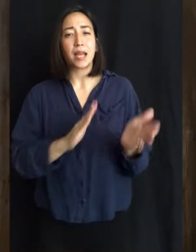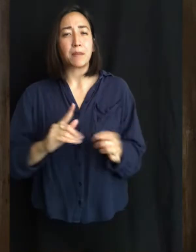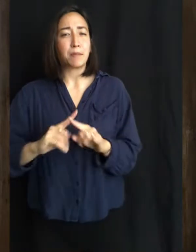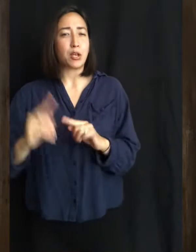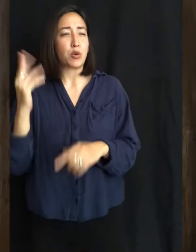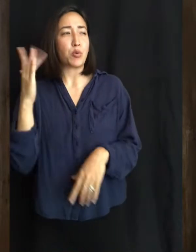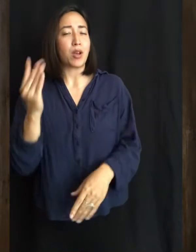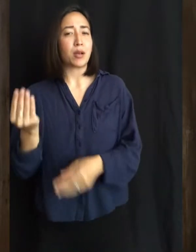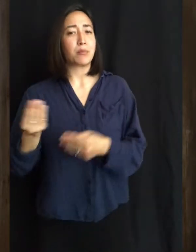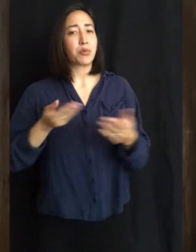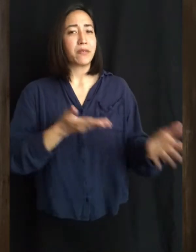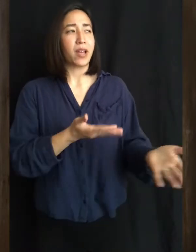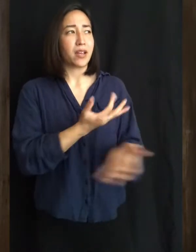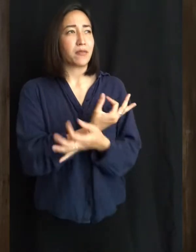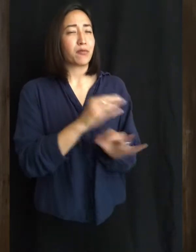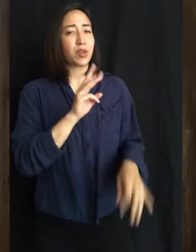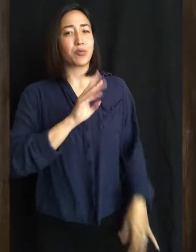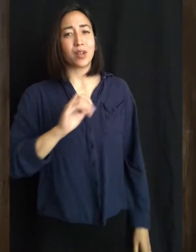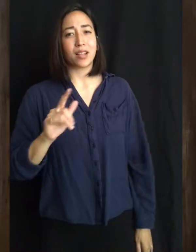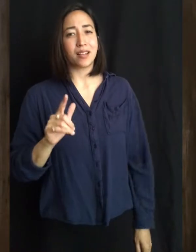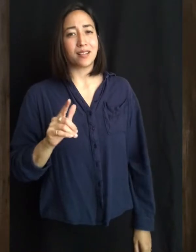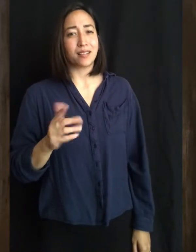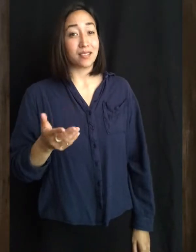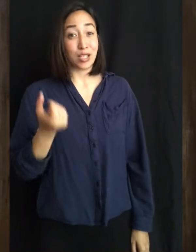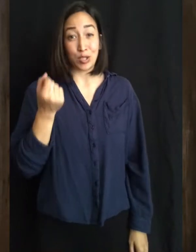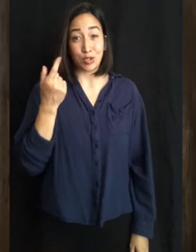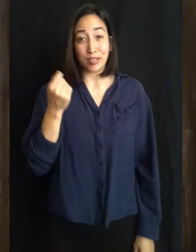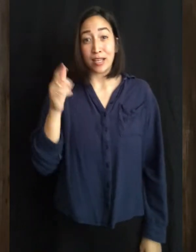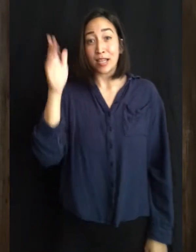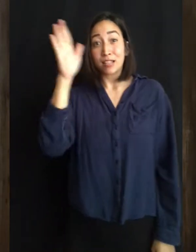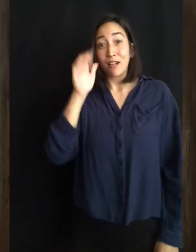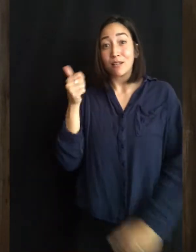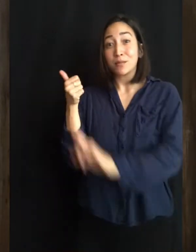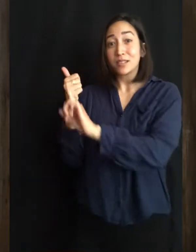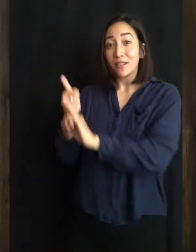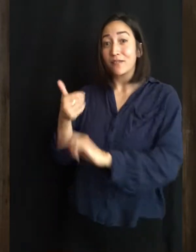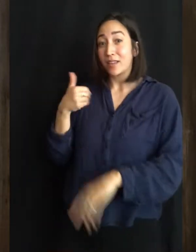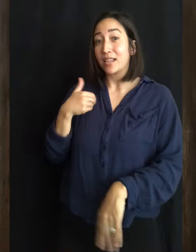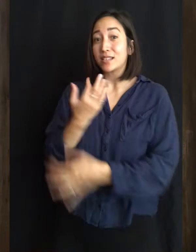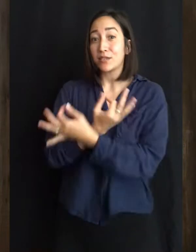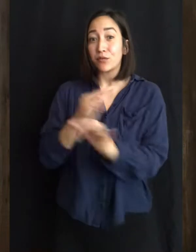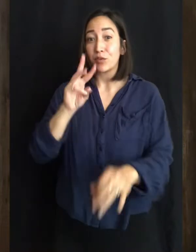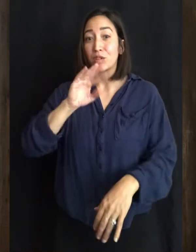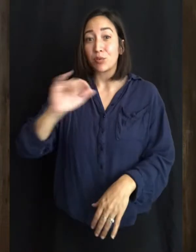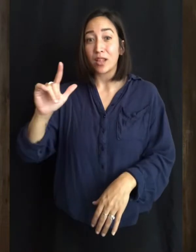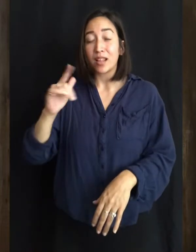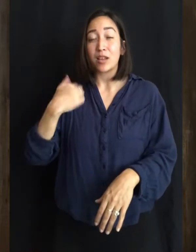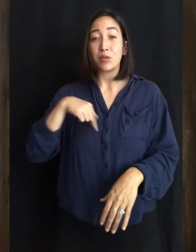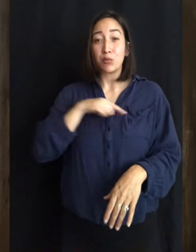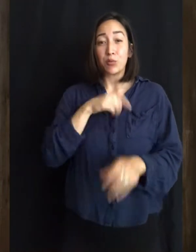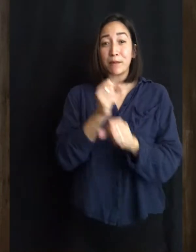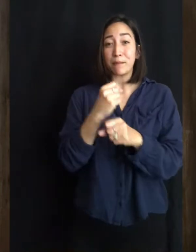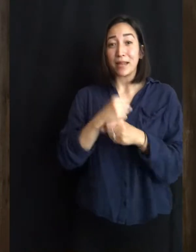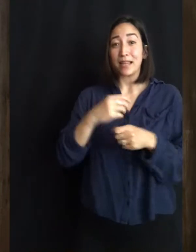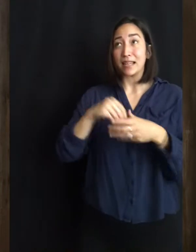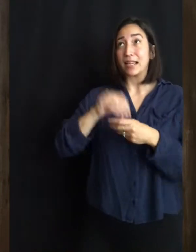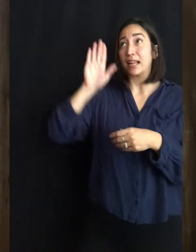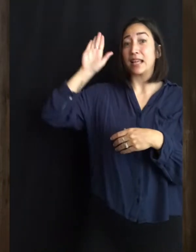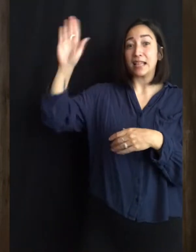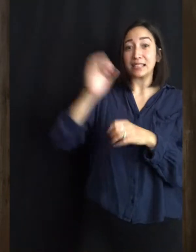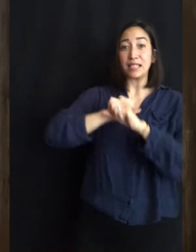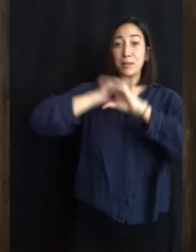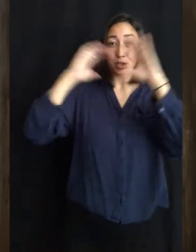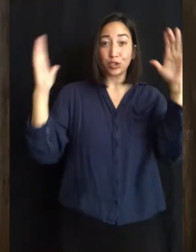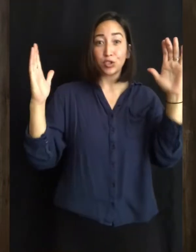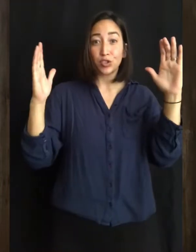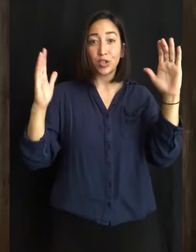our free will and give it to us? God has free will. We are made in God's image, and love cannot